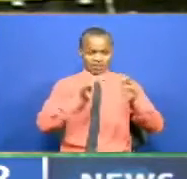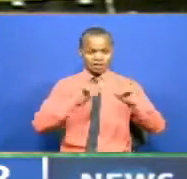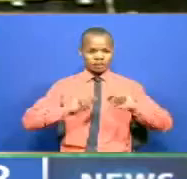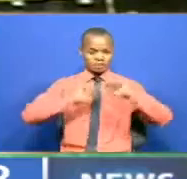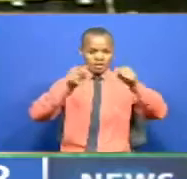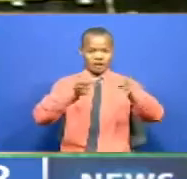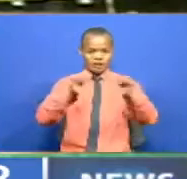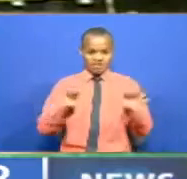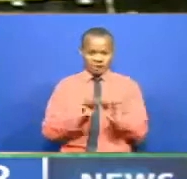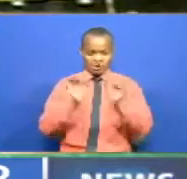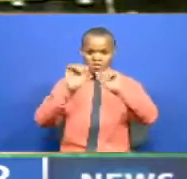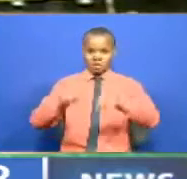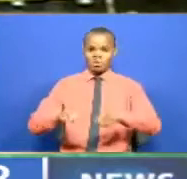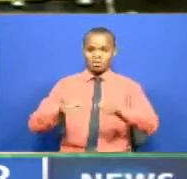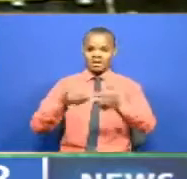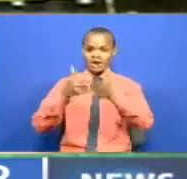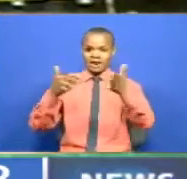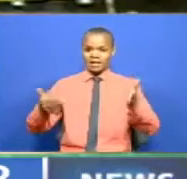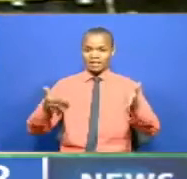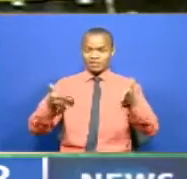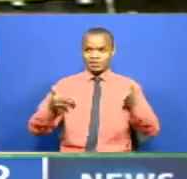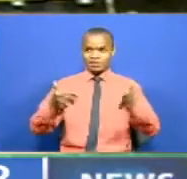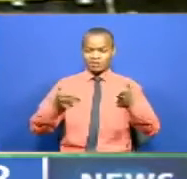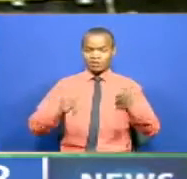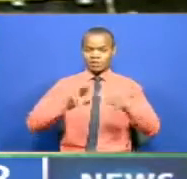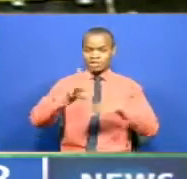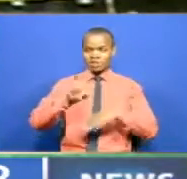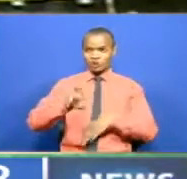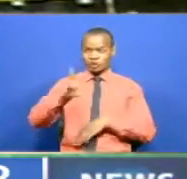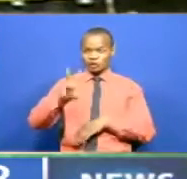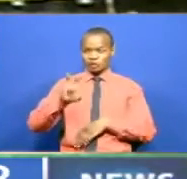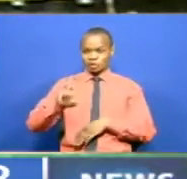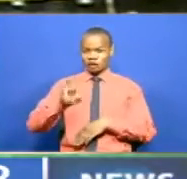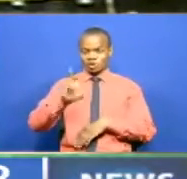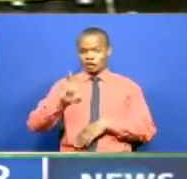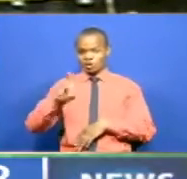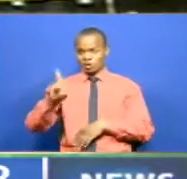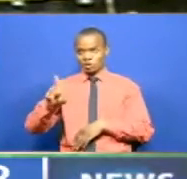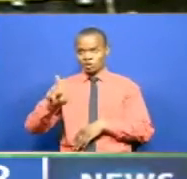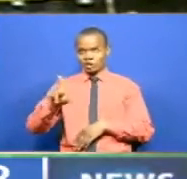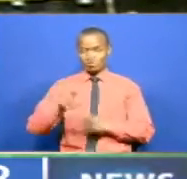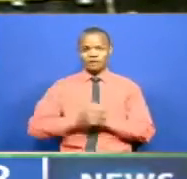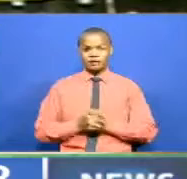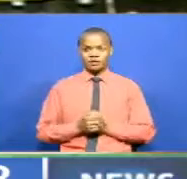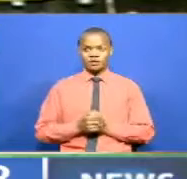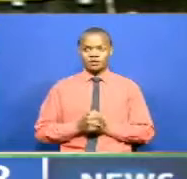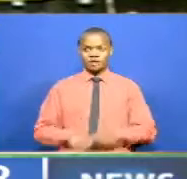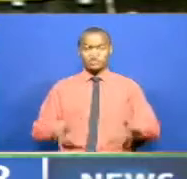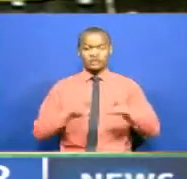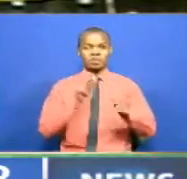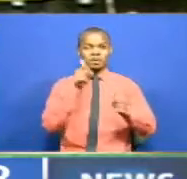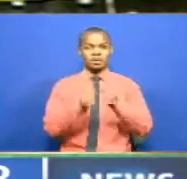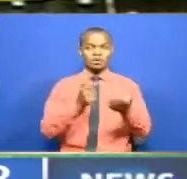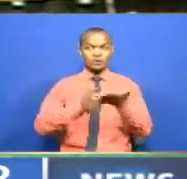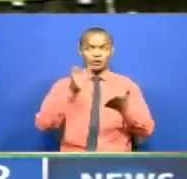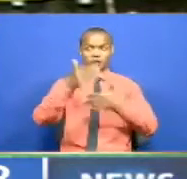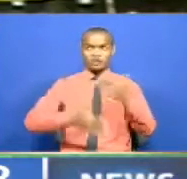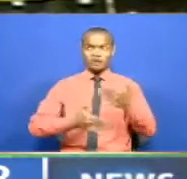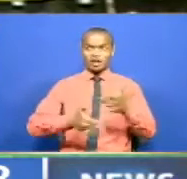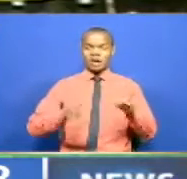newly promoted Cottagers in the 2020-2021 curtain raiser, which is the weekend's early